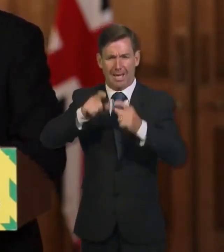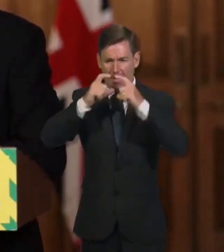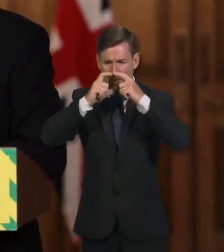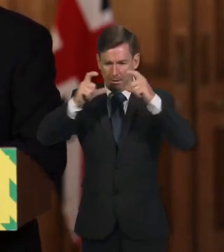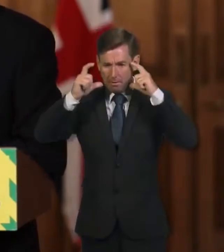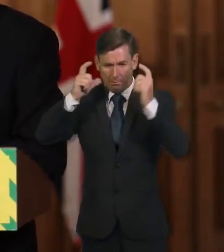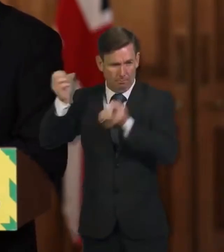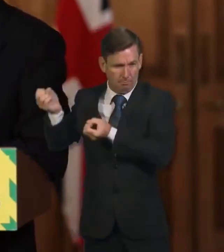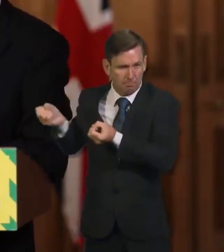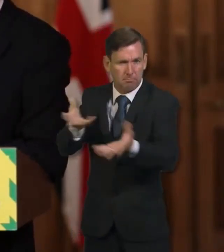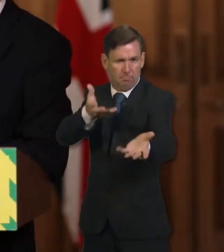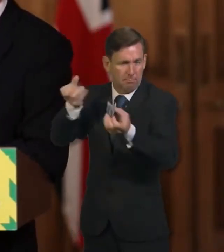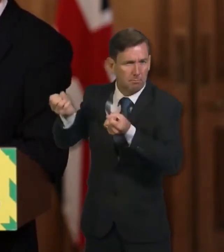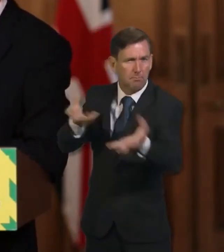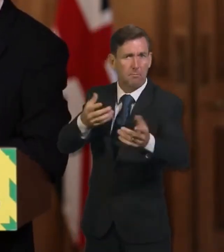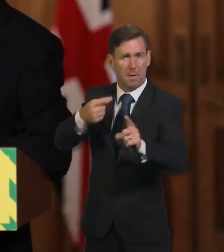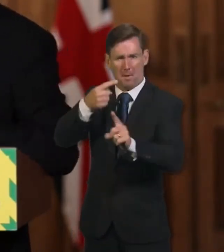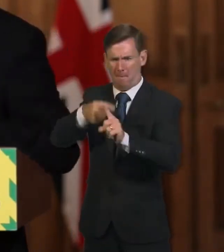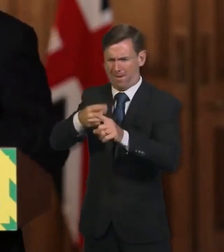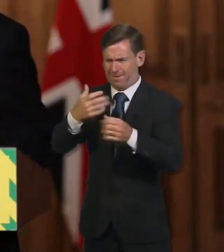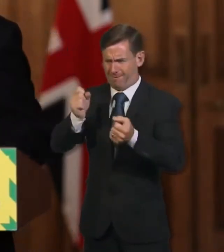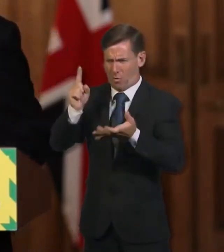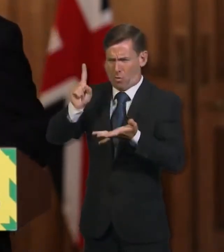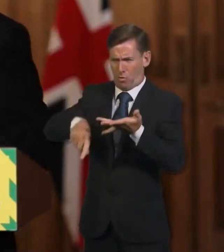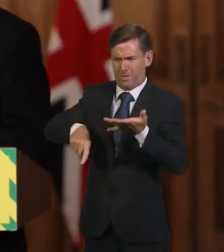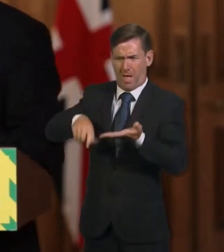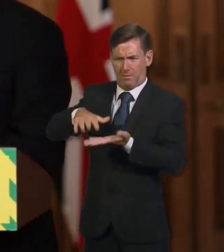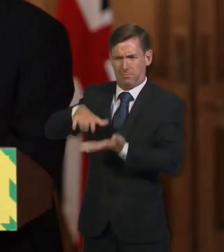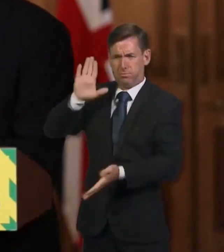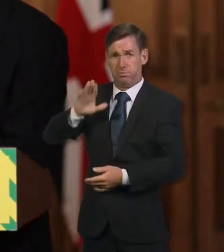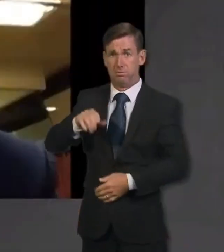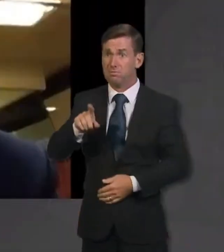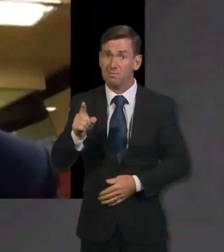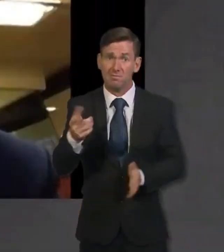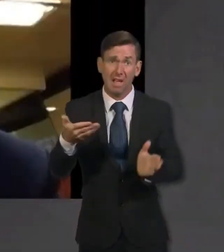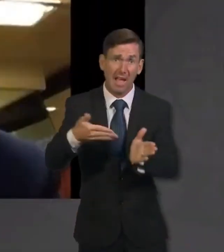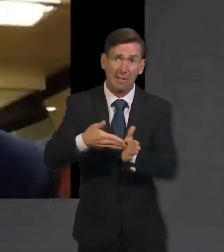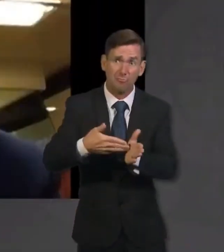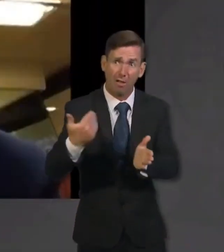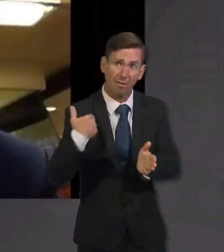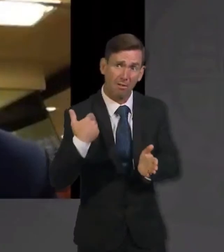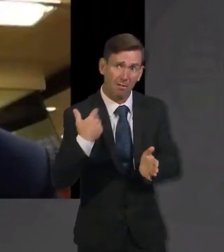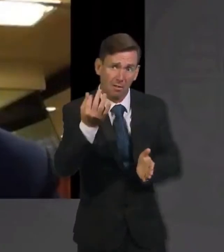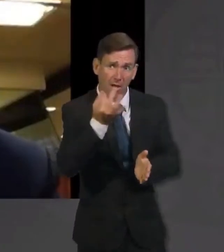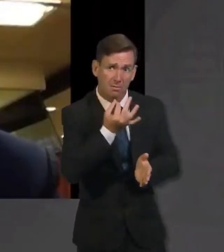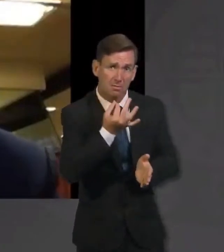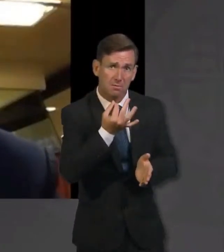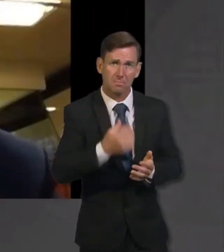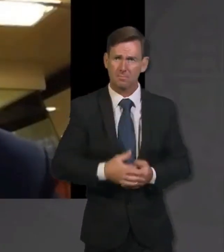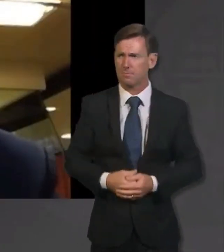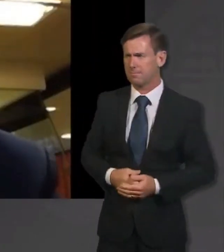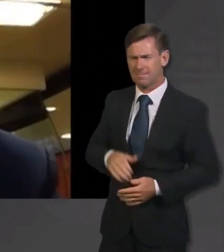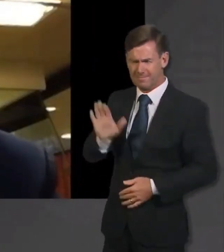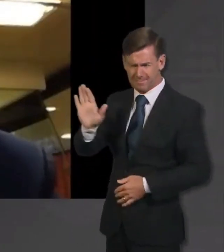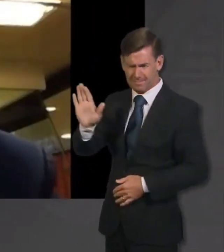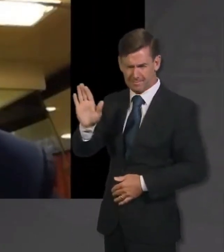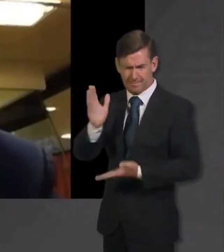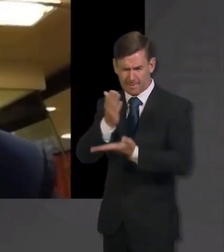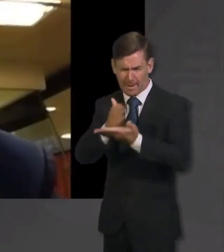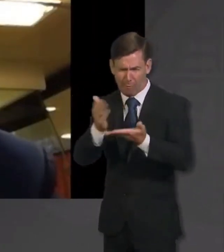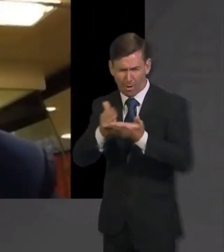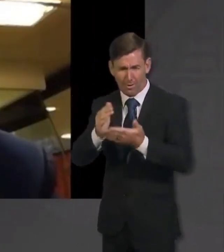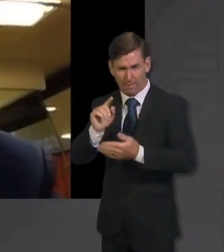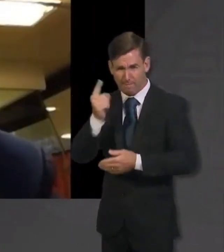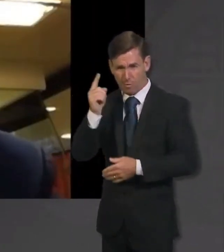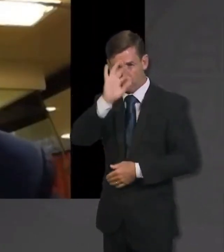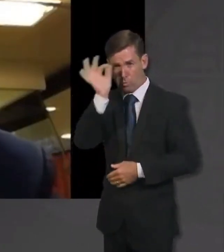proceeded. But any other follow-ups, Sam? So just to be crystal clear on the answer to the first question, you're saying no, there is no plan to move to a system